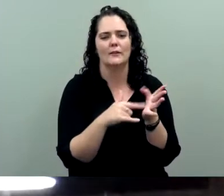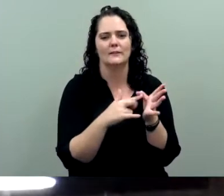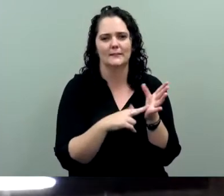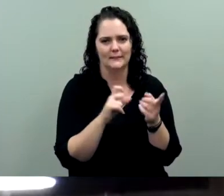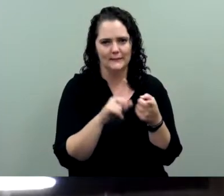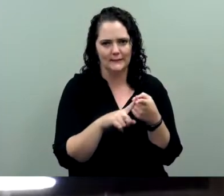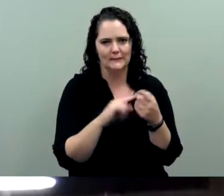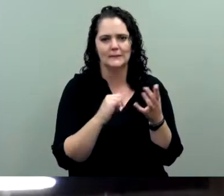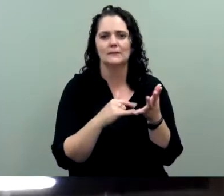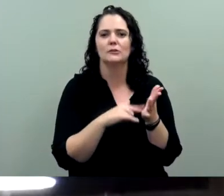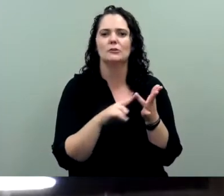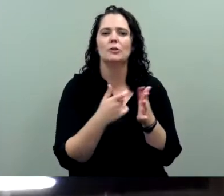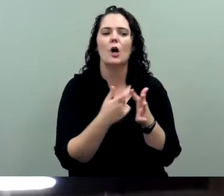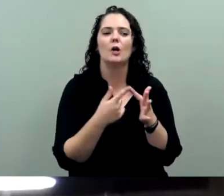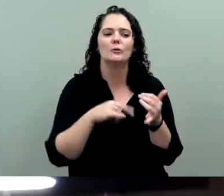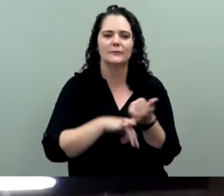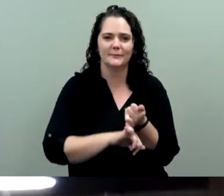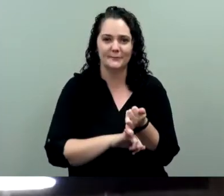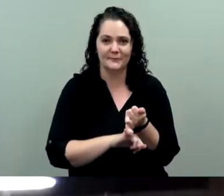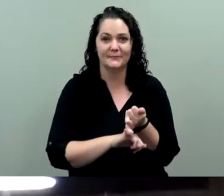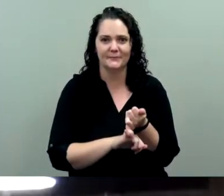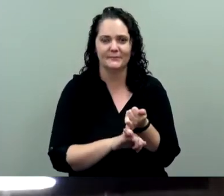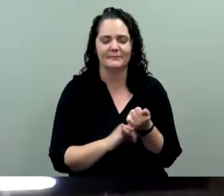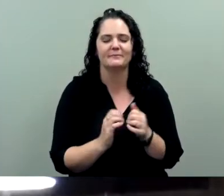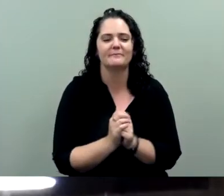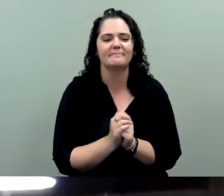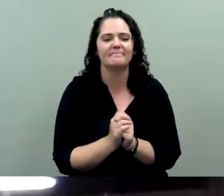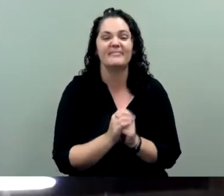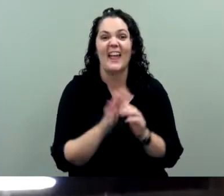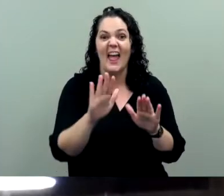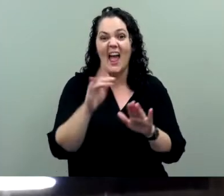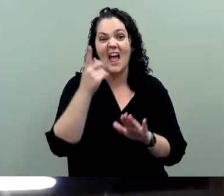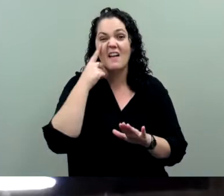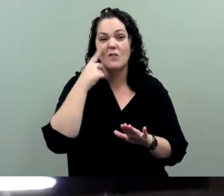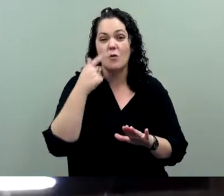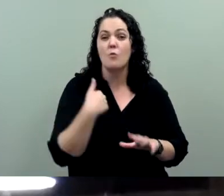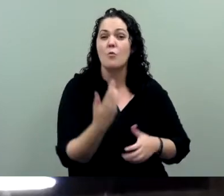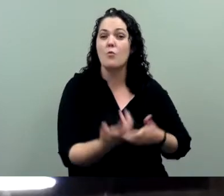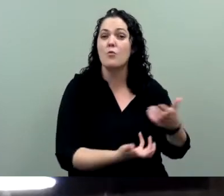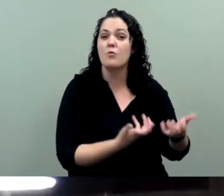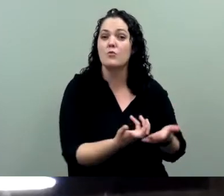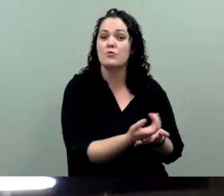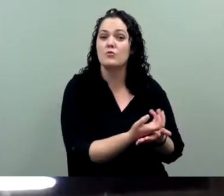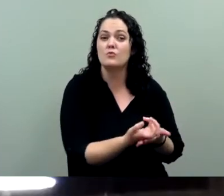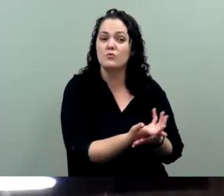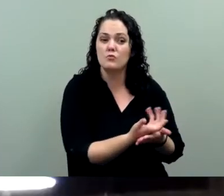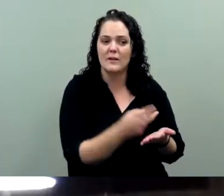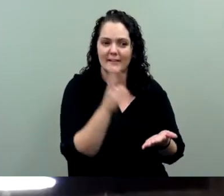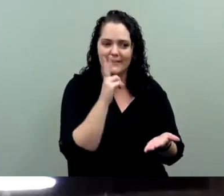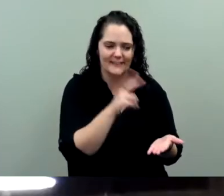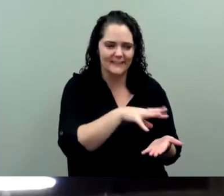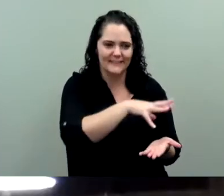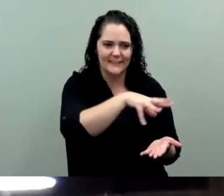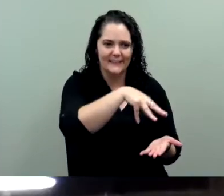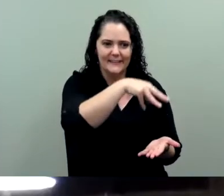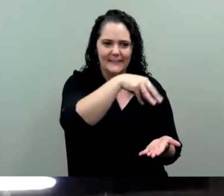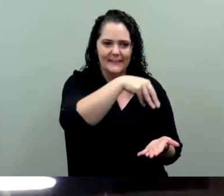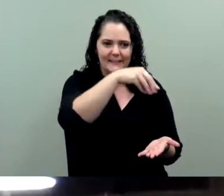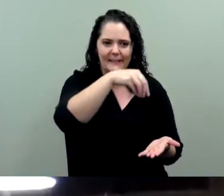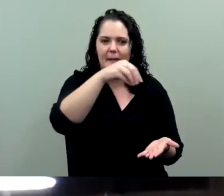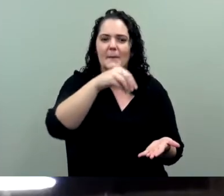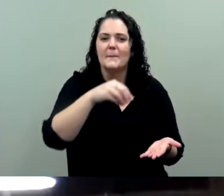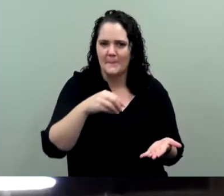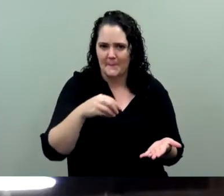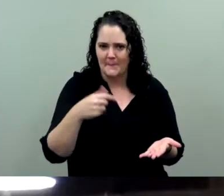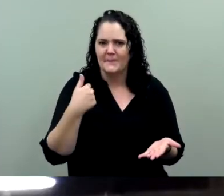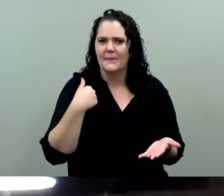to the side. You can see the steam starting to come off my avocados, and I'm going to put it here under the other camera to show